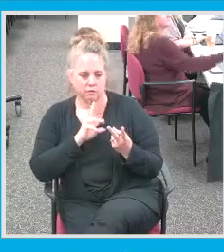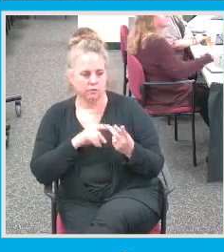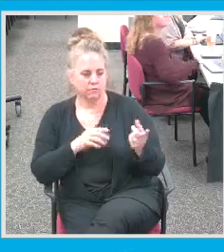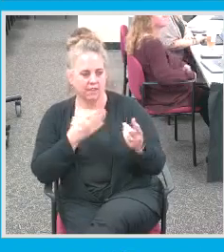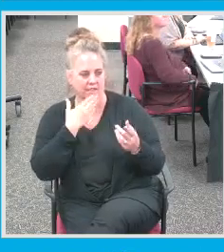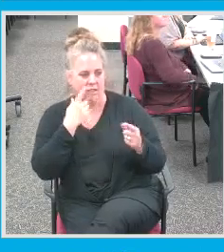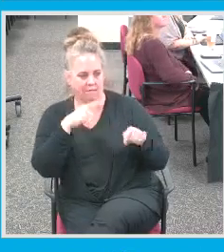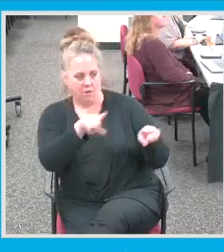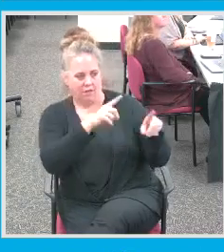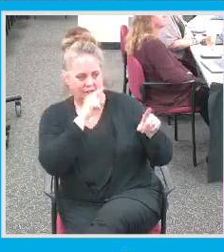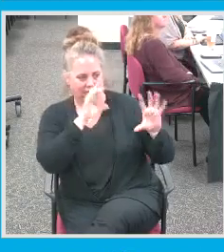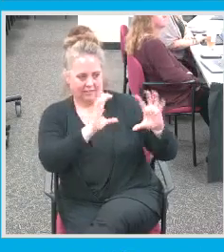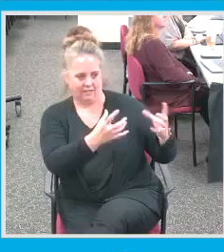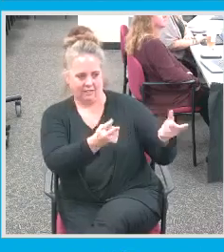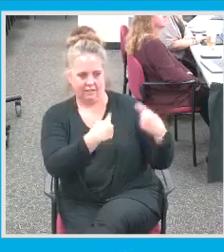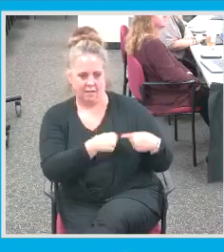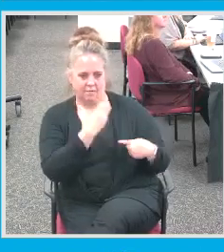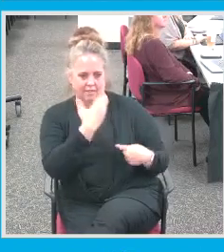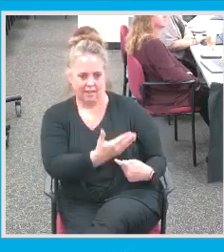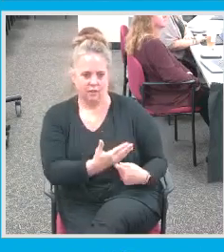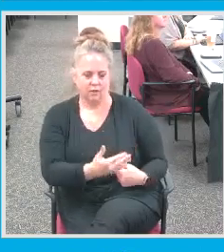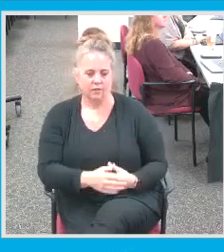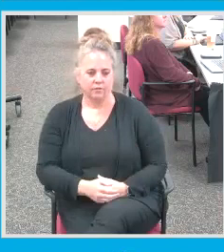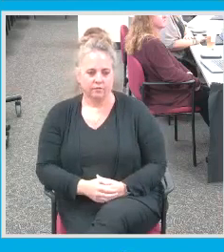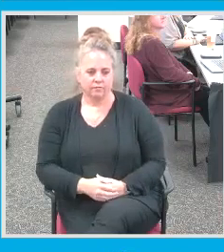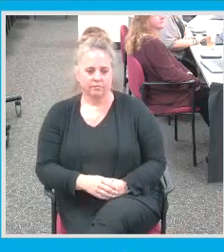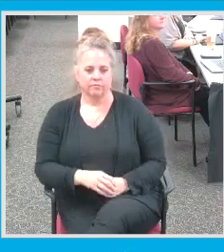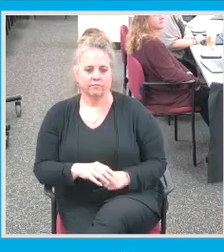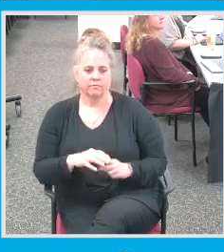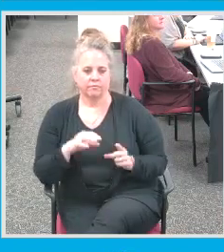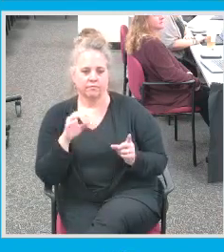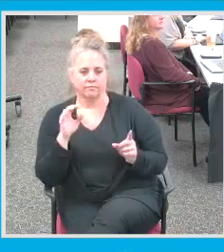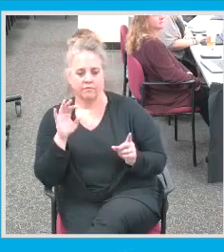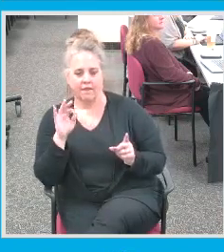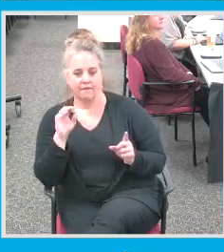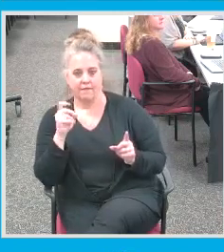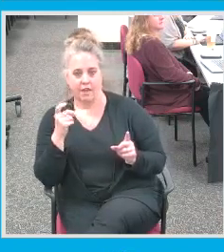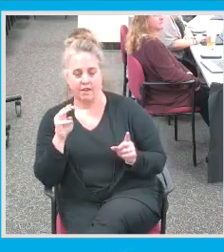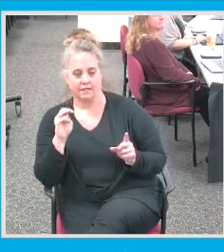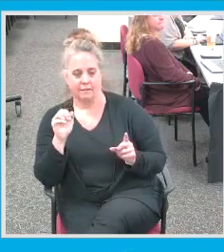Middle School and Kristen Boyke and her SWAT group.